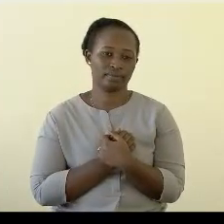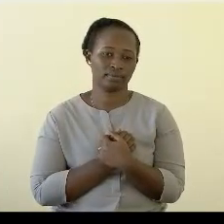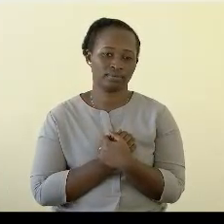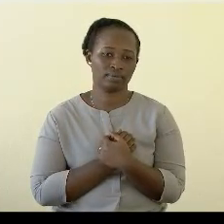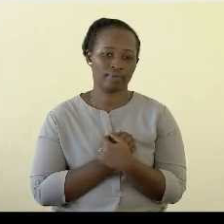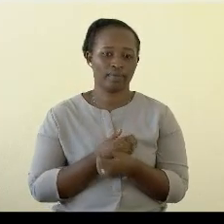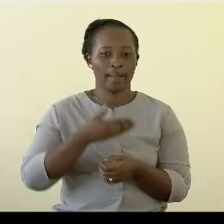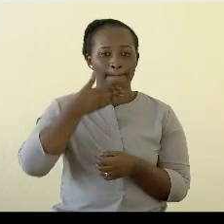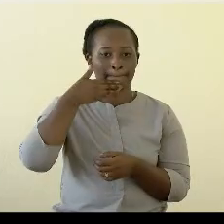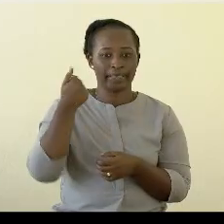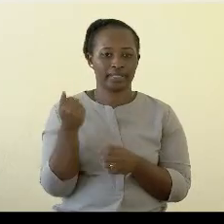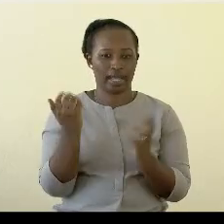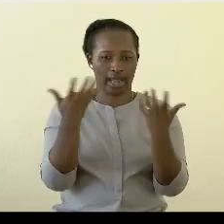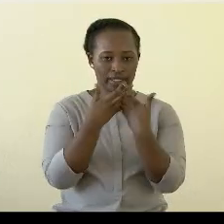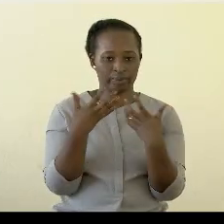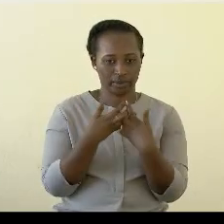Better adaptation.